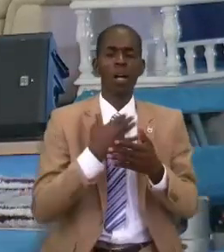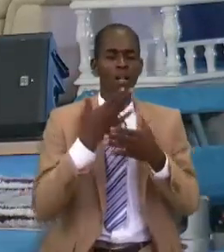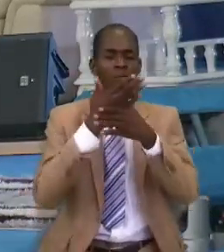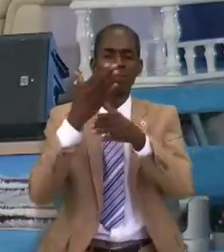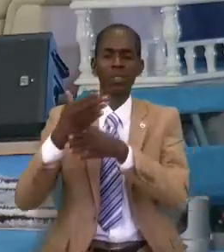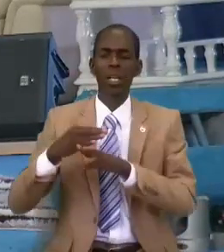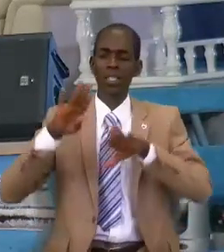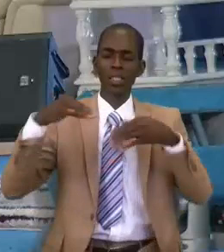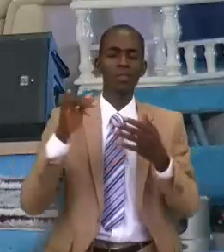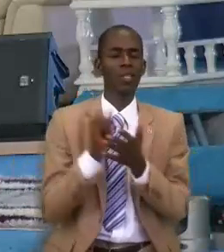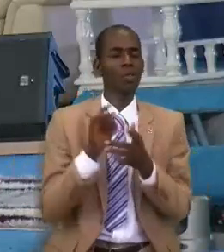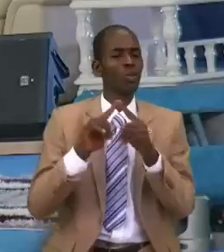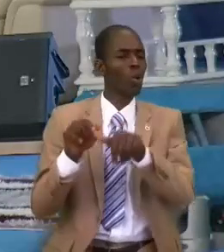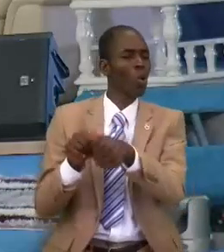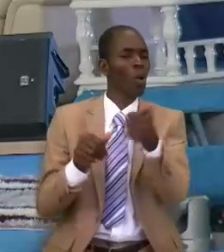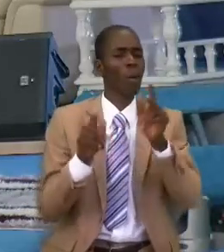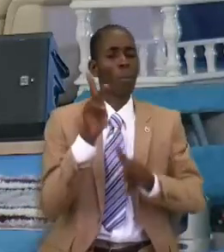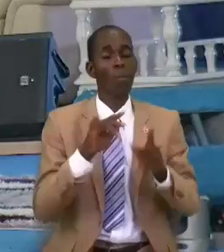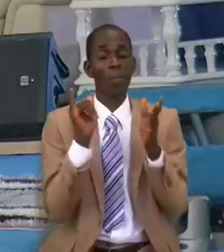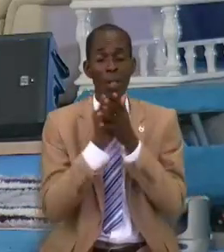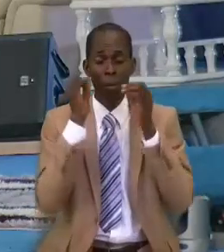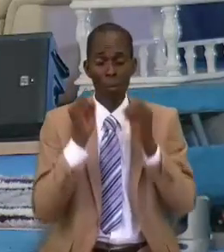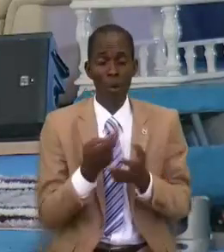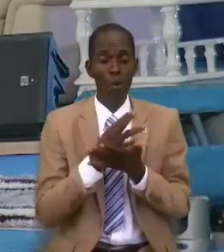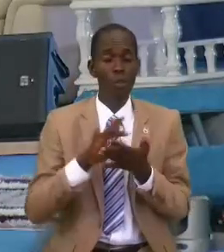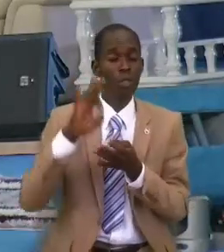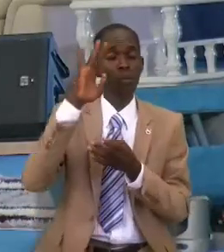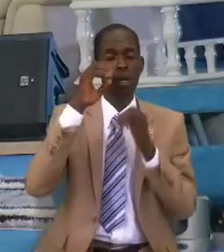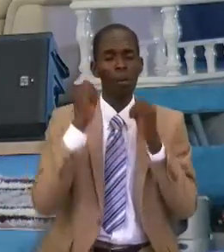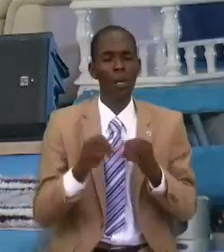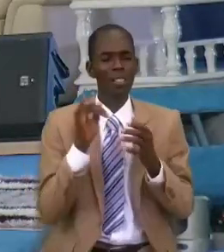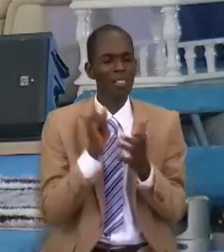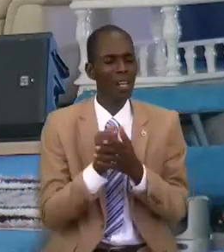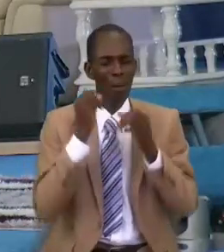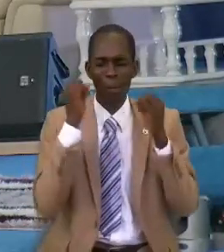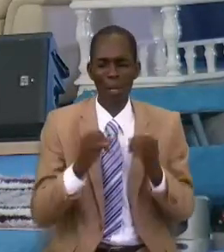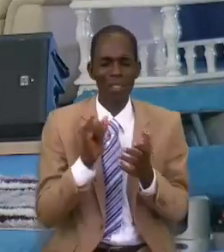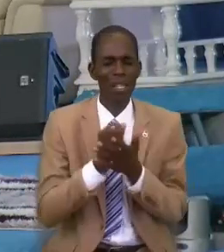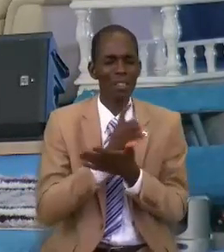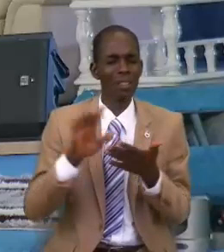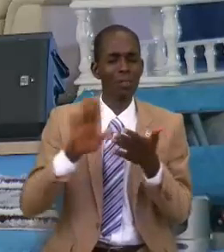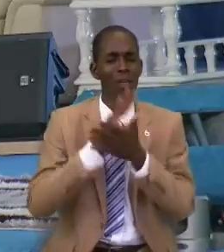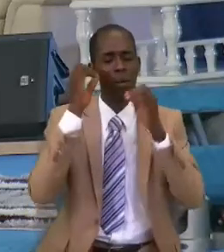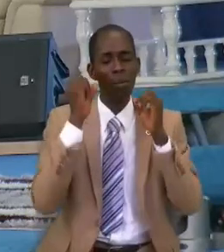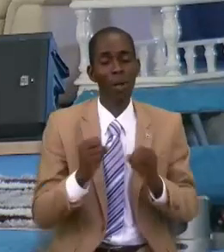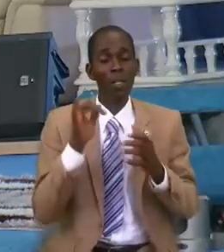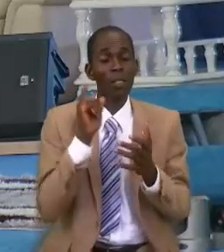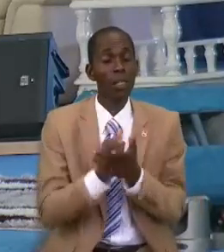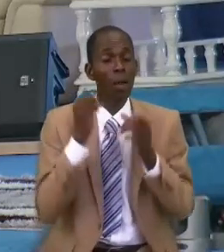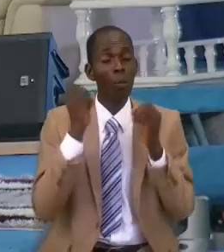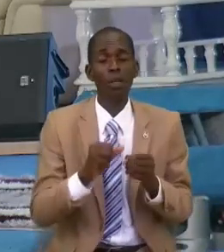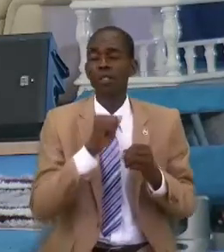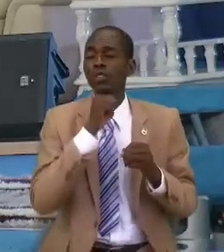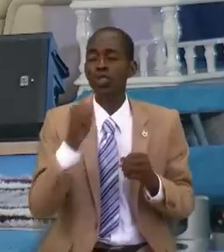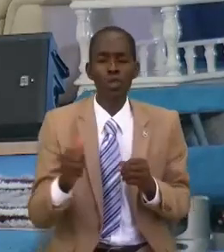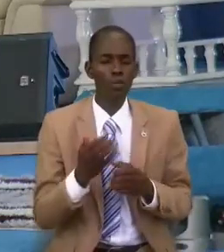Ghost power, that power, supernatural power, that power, irresistible power, that power, wonder working